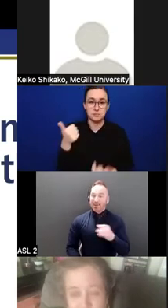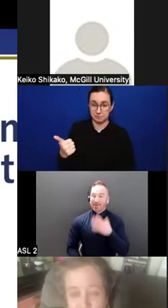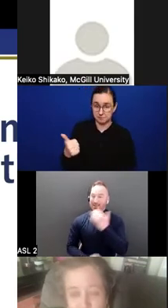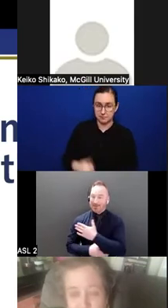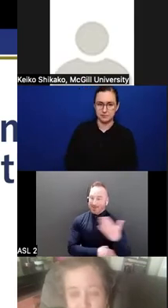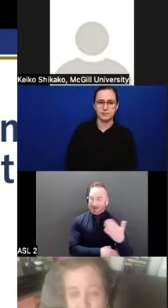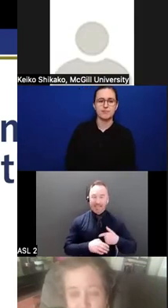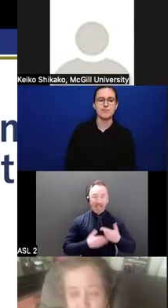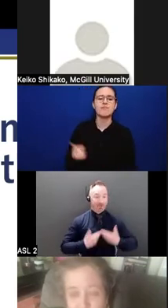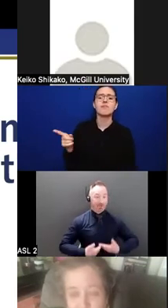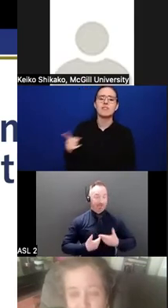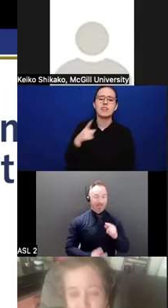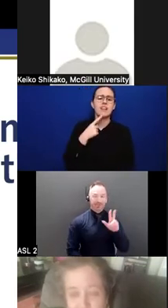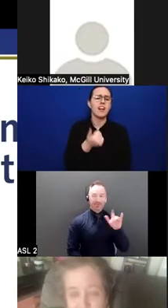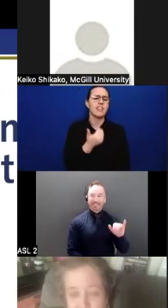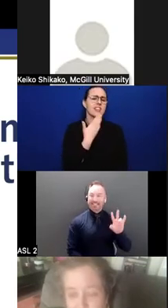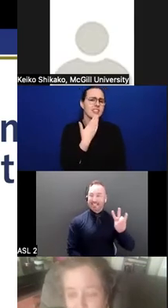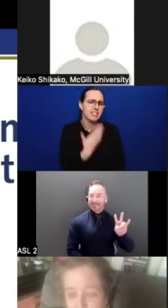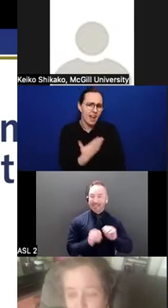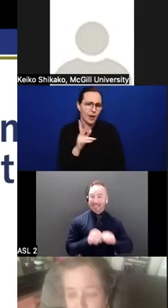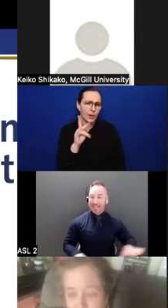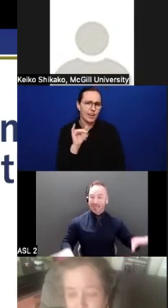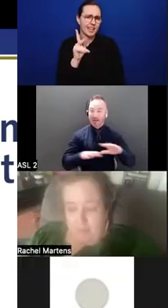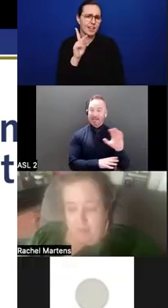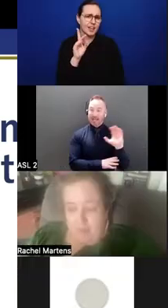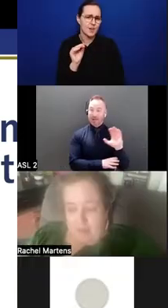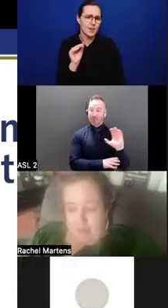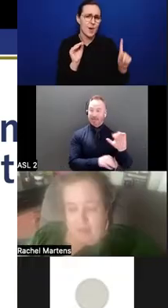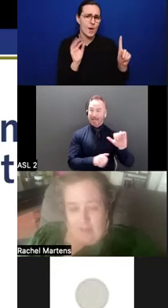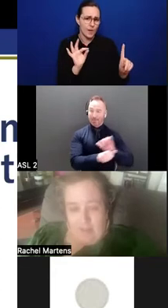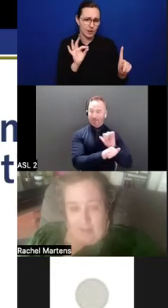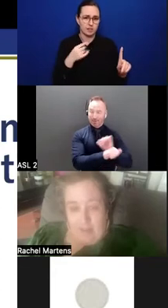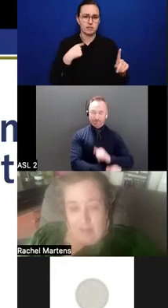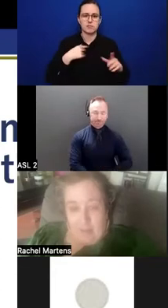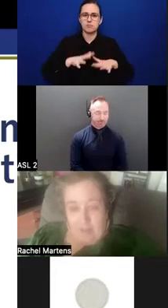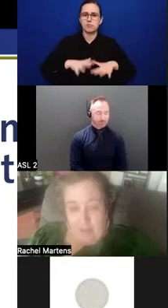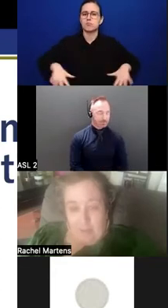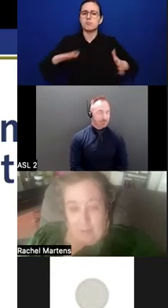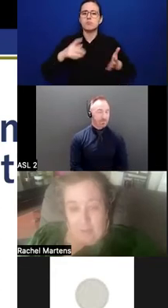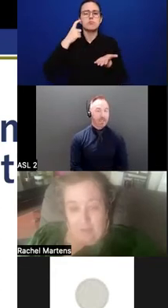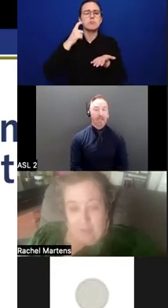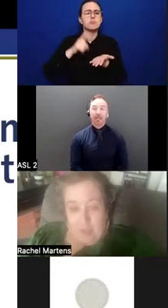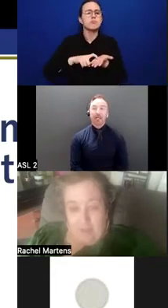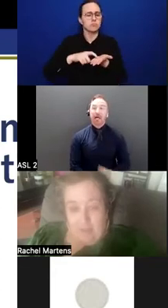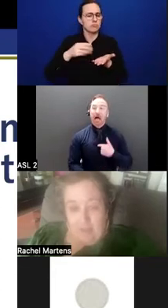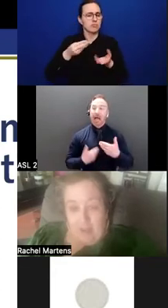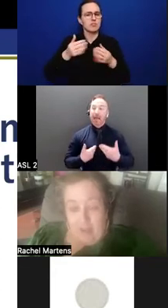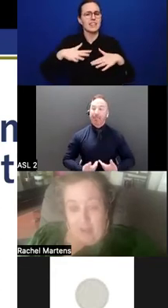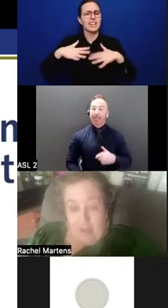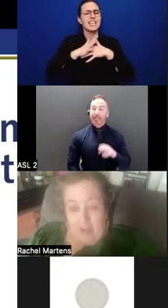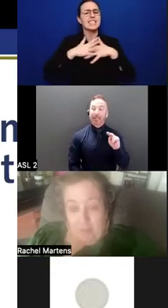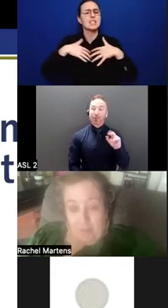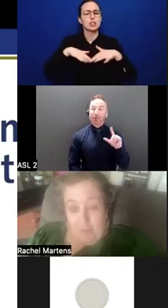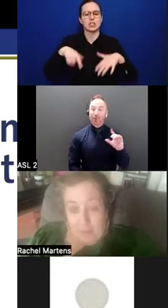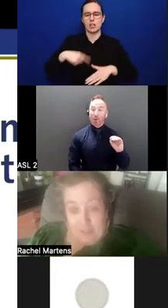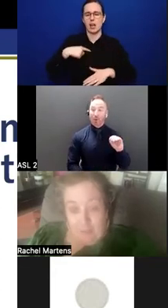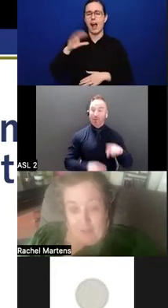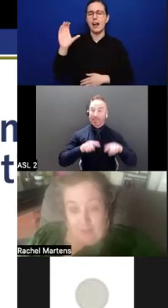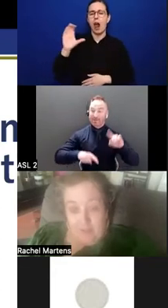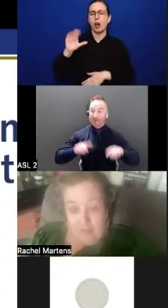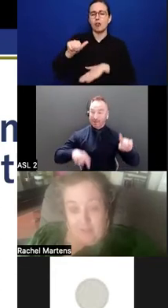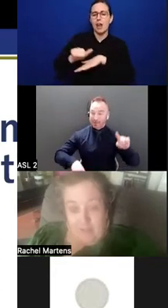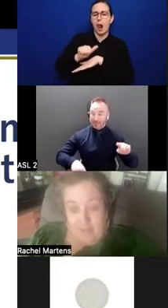today from Treaty 7 territory in Calgary, Alberta. And I am a neurodivergent,